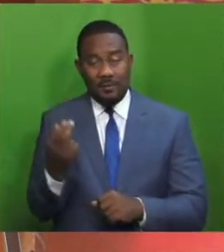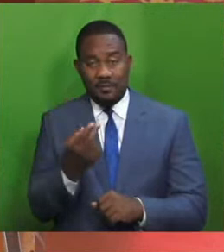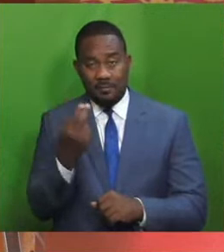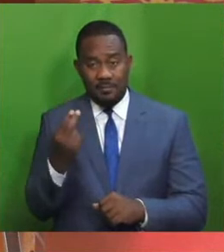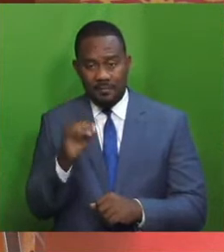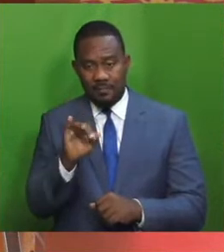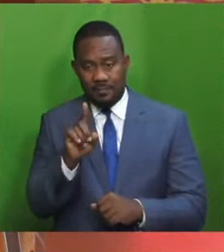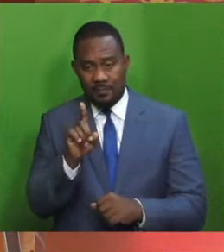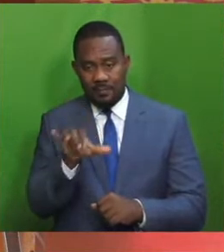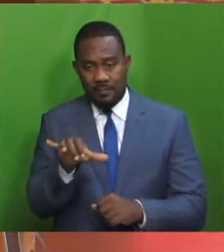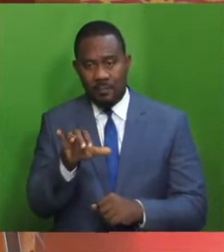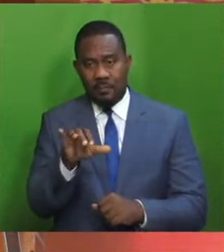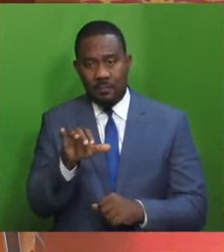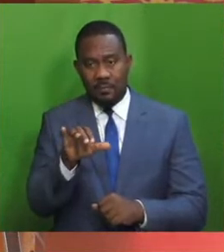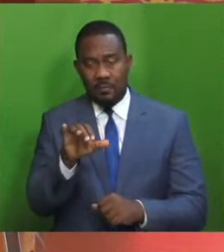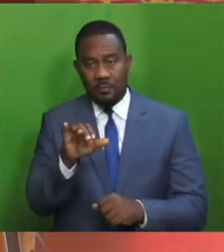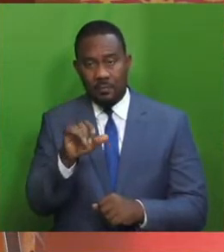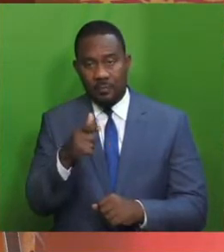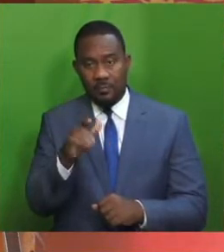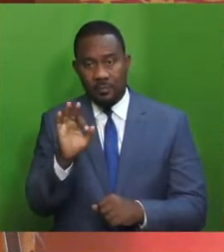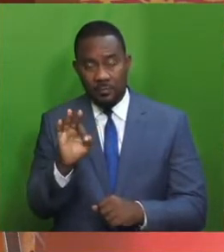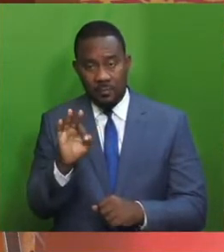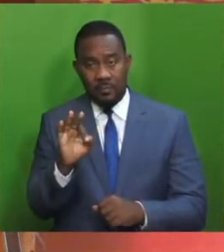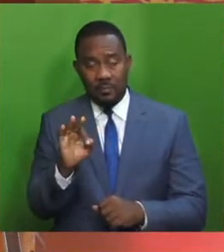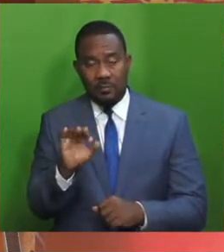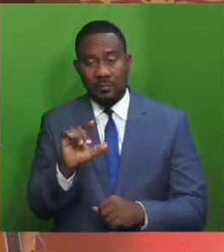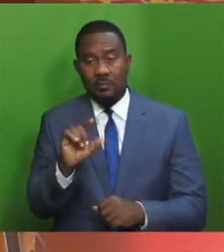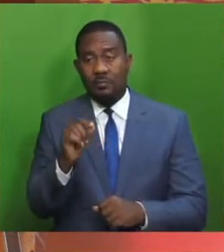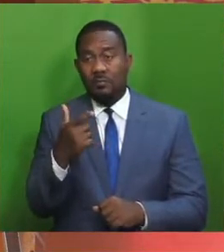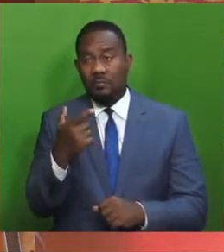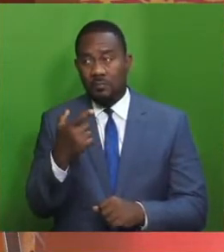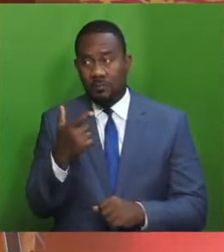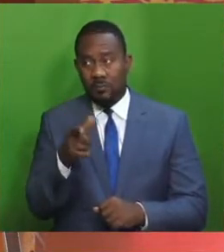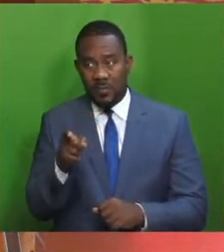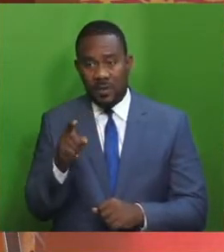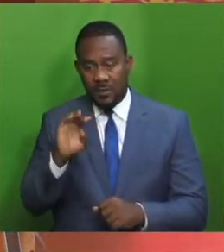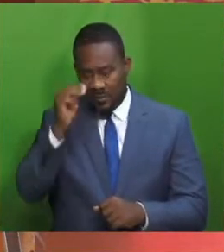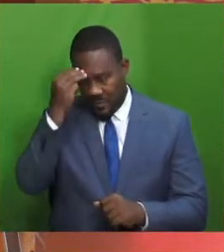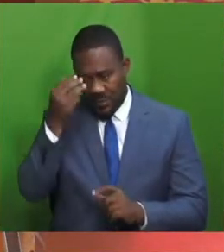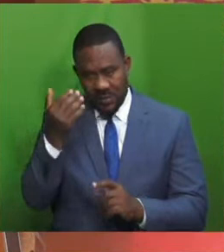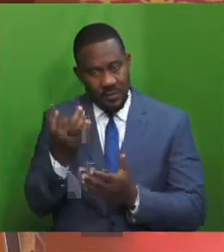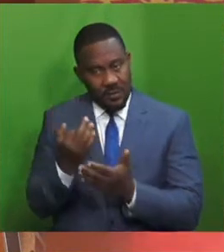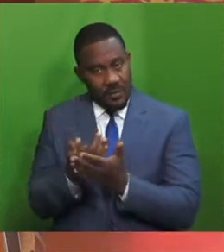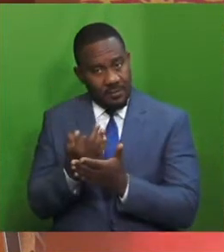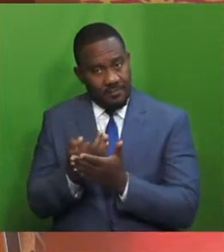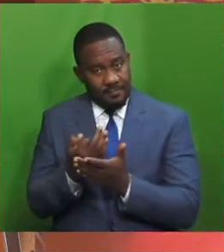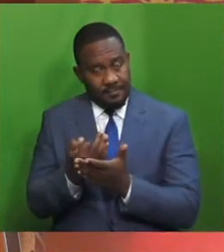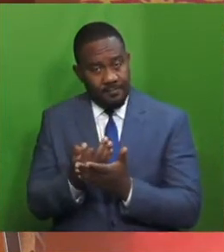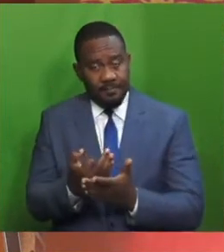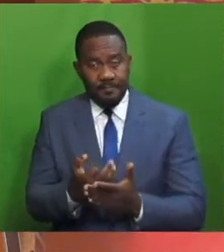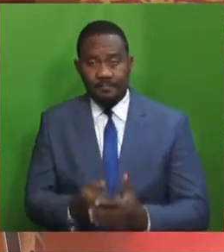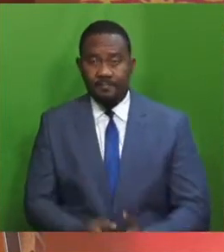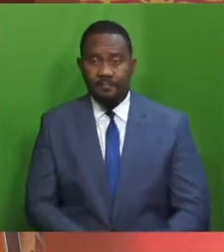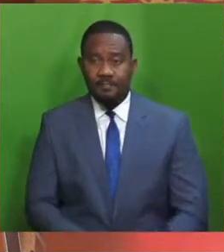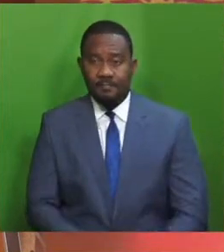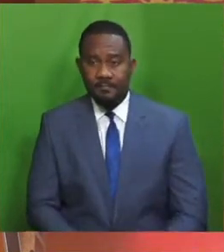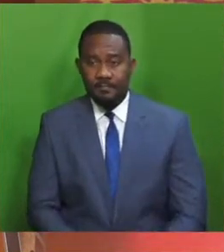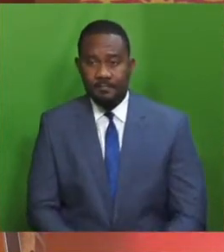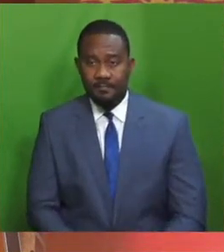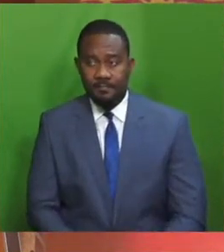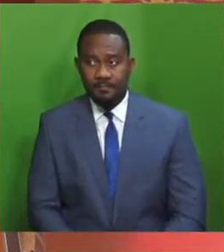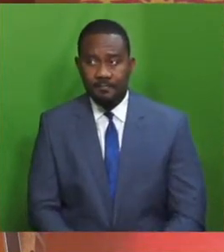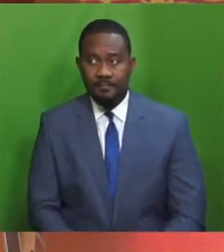July 29th, 2021, by the substantive minister responsible for finance, Mr. Ken